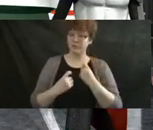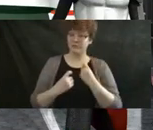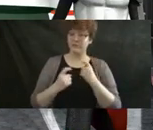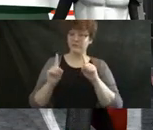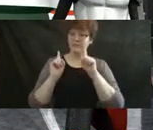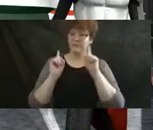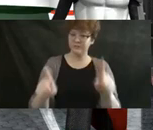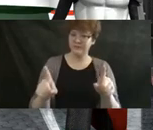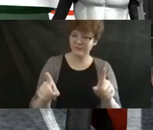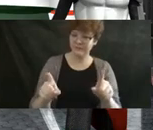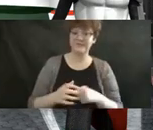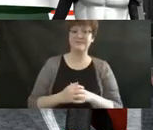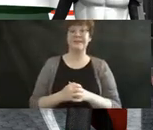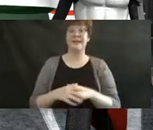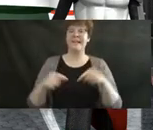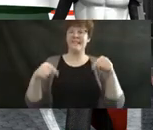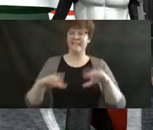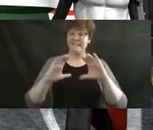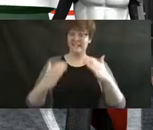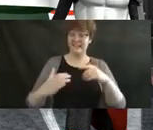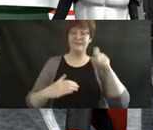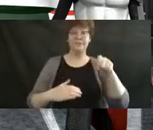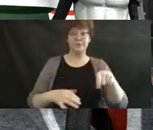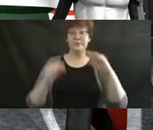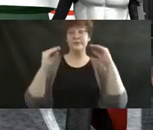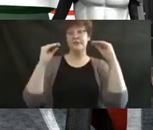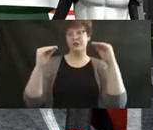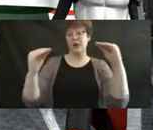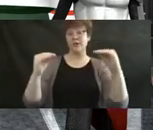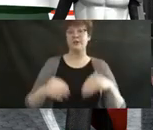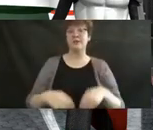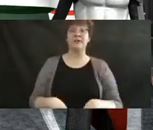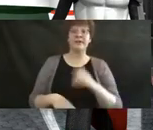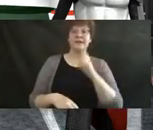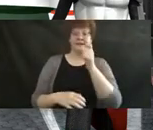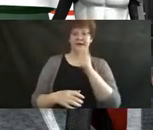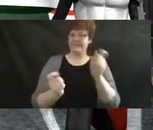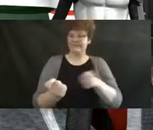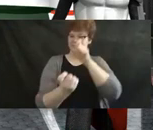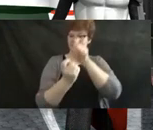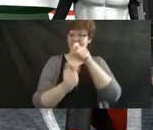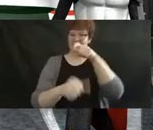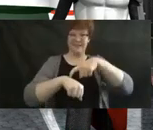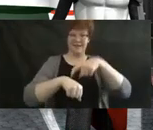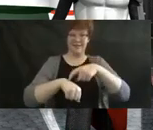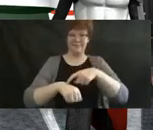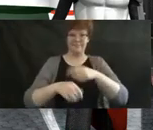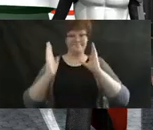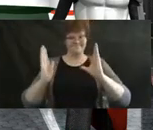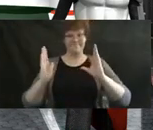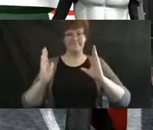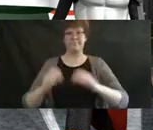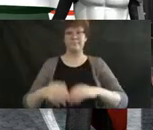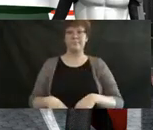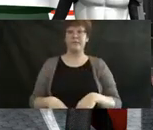this class is supposed to be taught asynchronously. And so you do have the option. You don't have to be here with me live. You